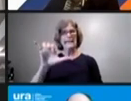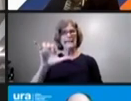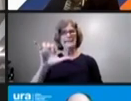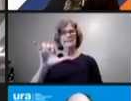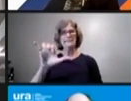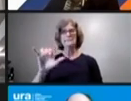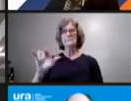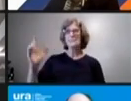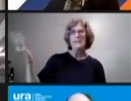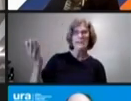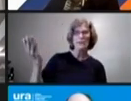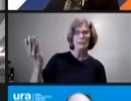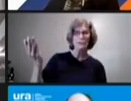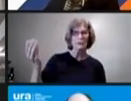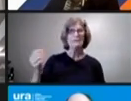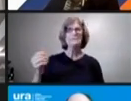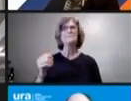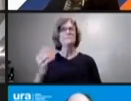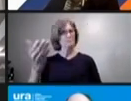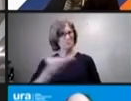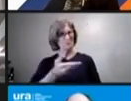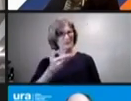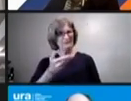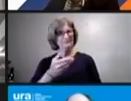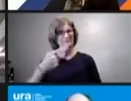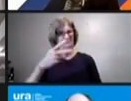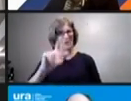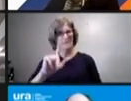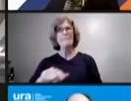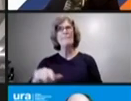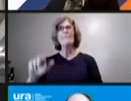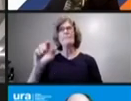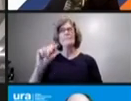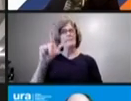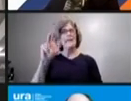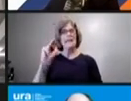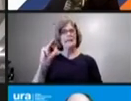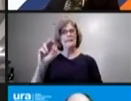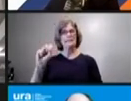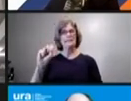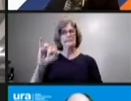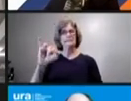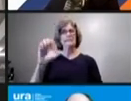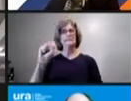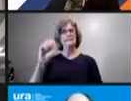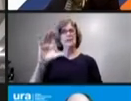Here. Welcome, Paul. Alan Sisko? Here. Hey, guys.